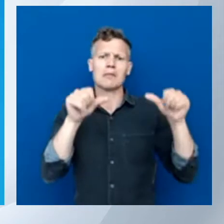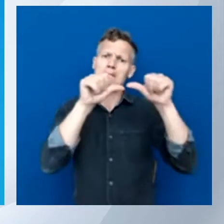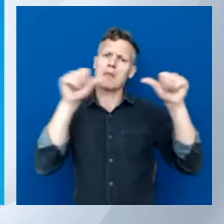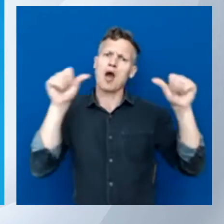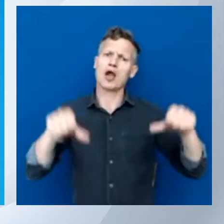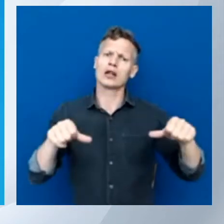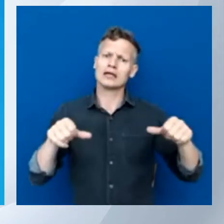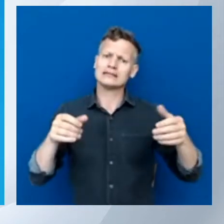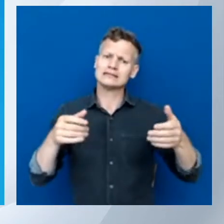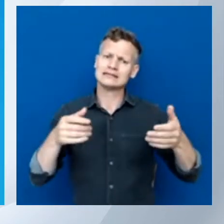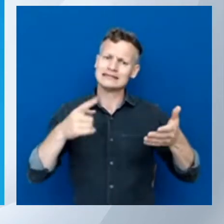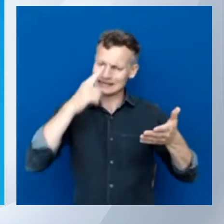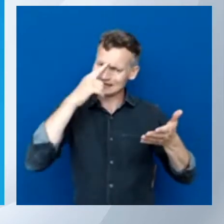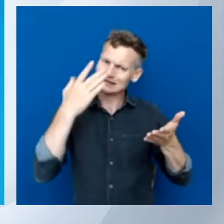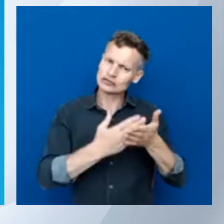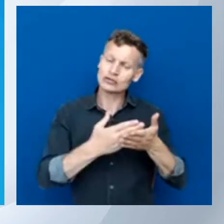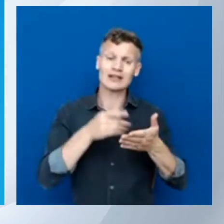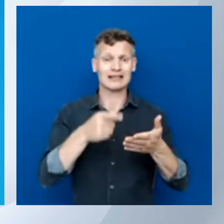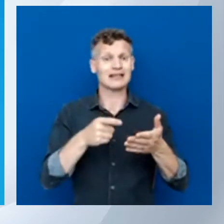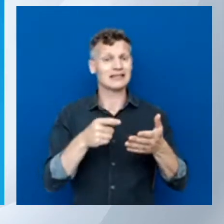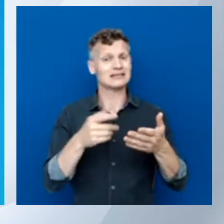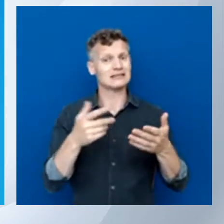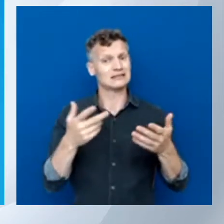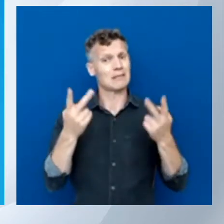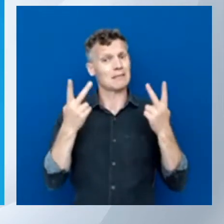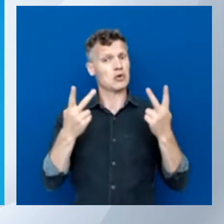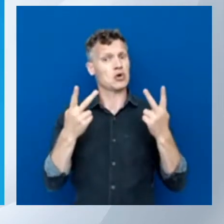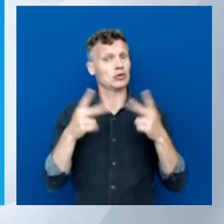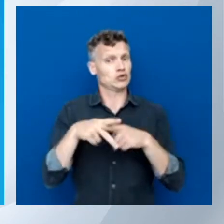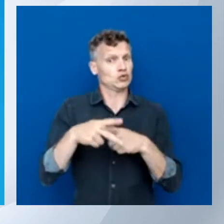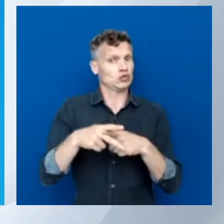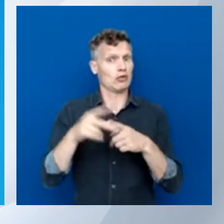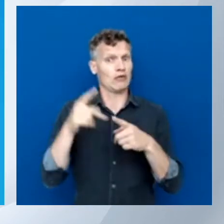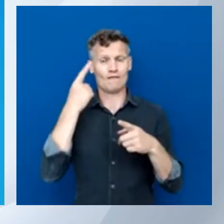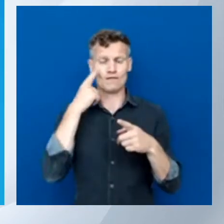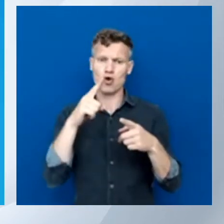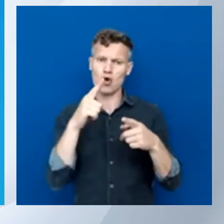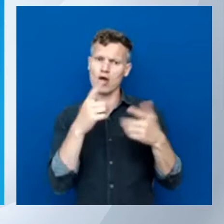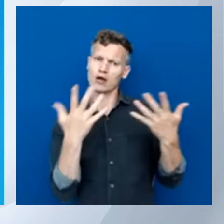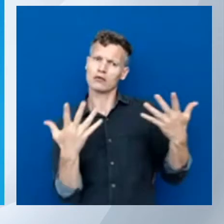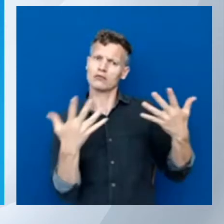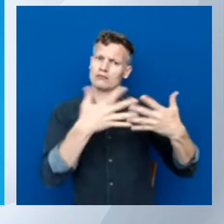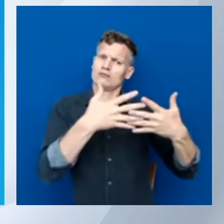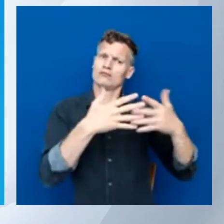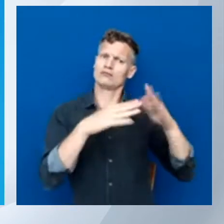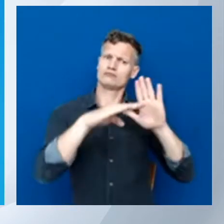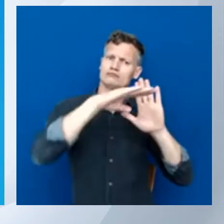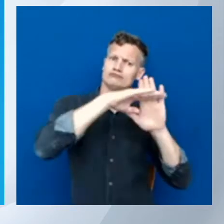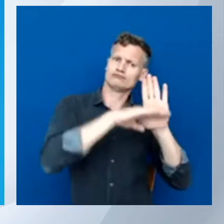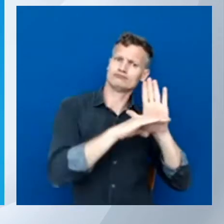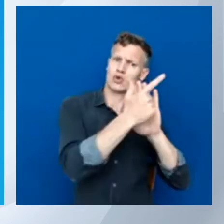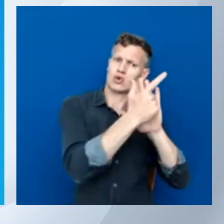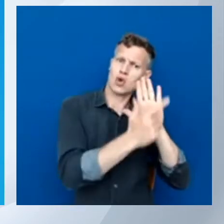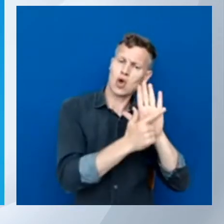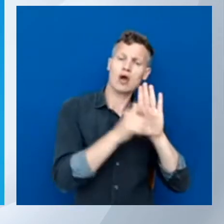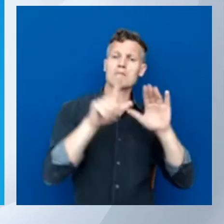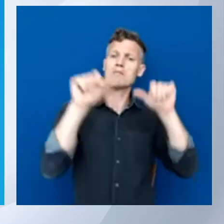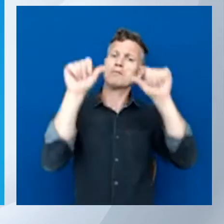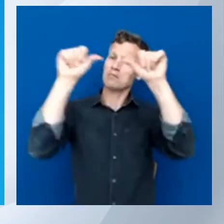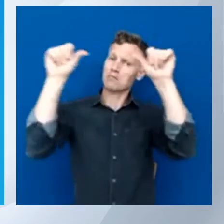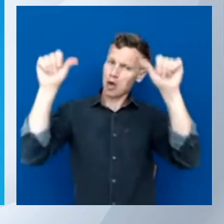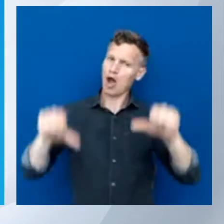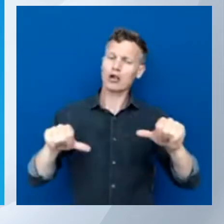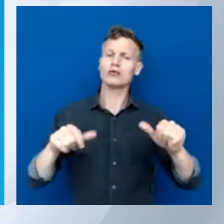as well for regulatory compliance, whether your model satisfies the legal requirements. And it is